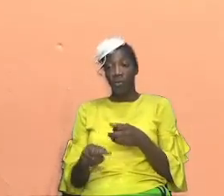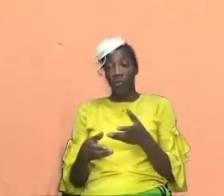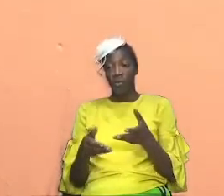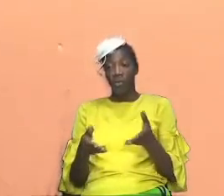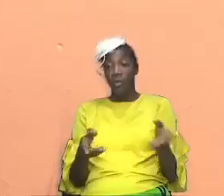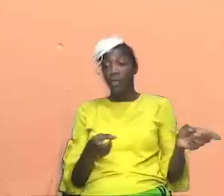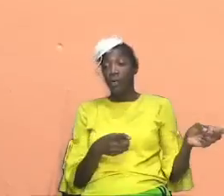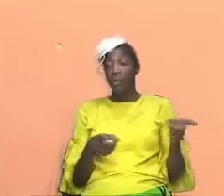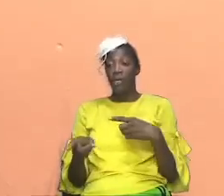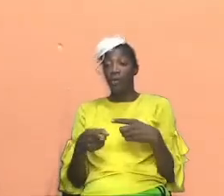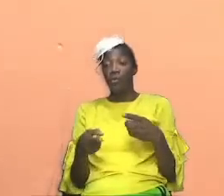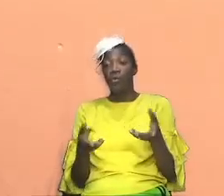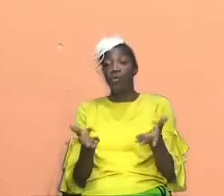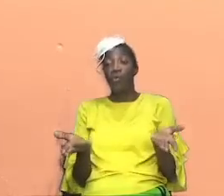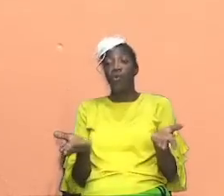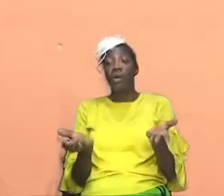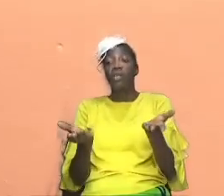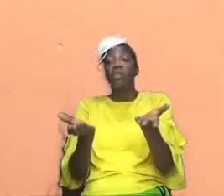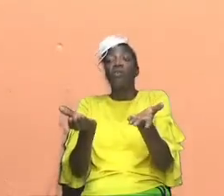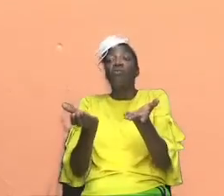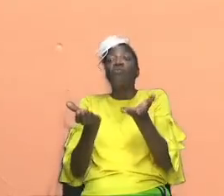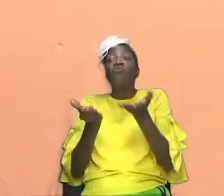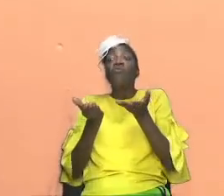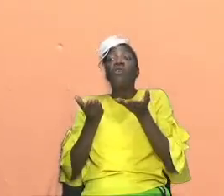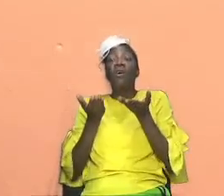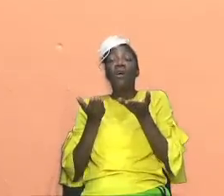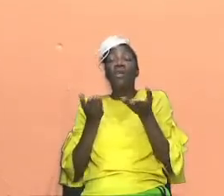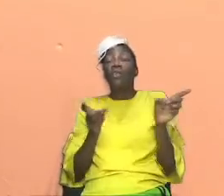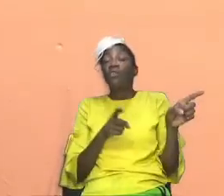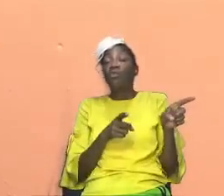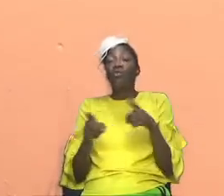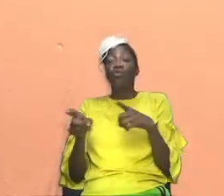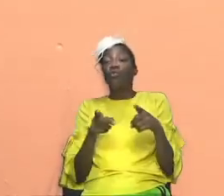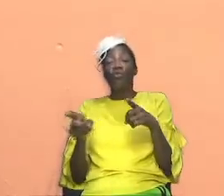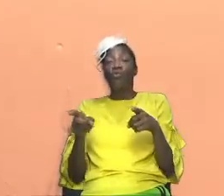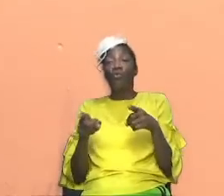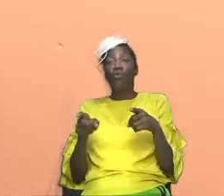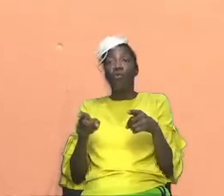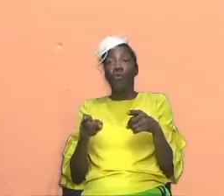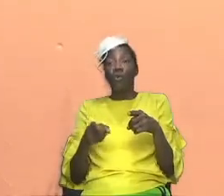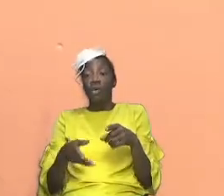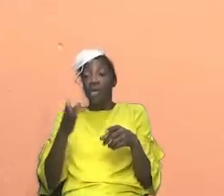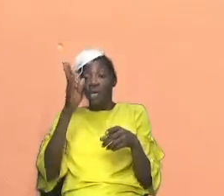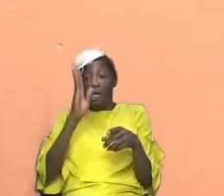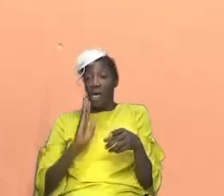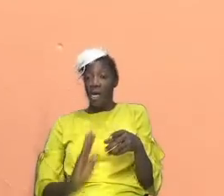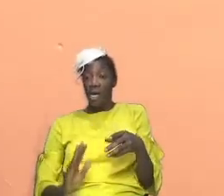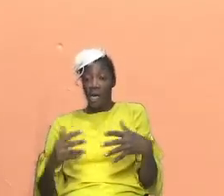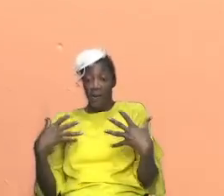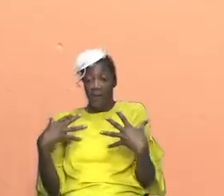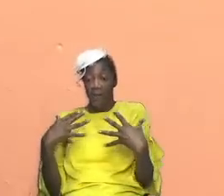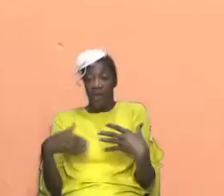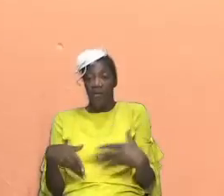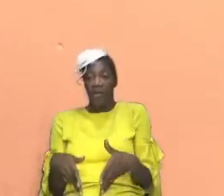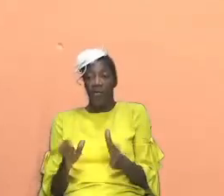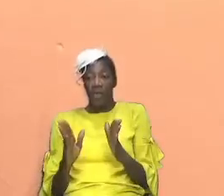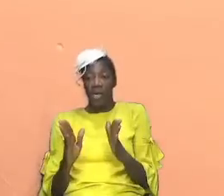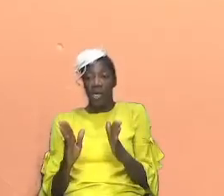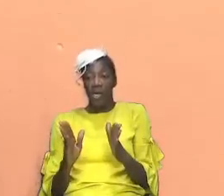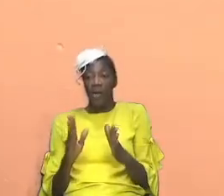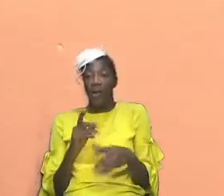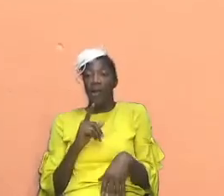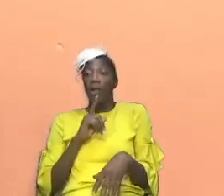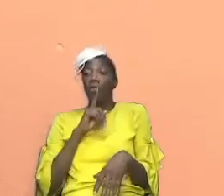is required of us to do in a God-fearing way and make